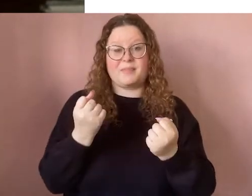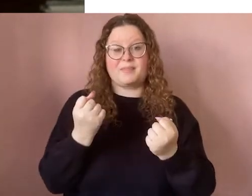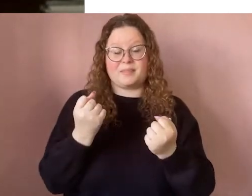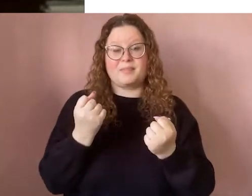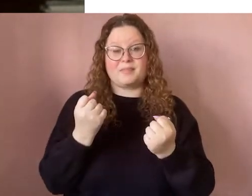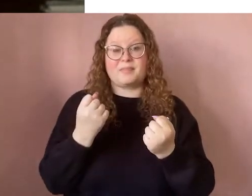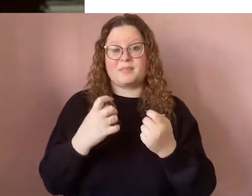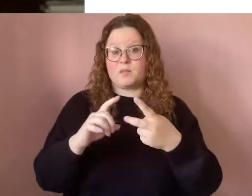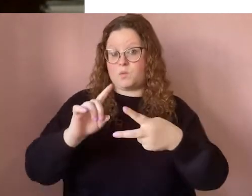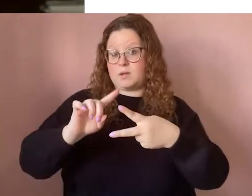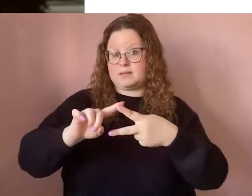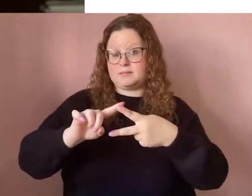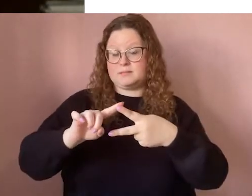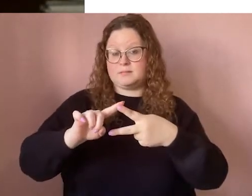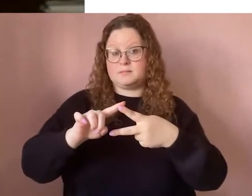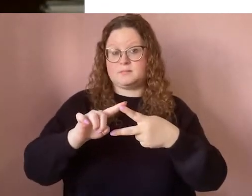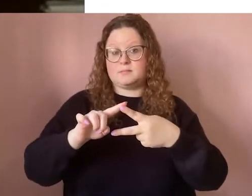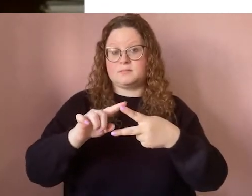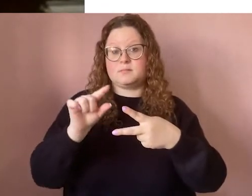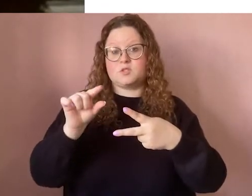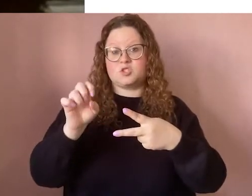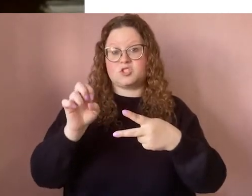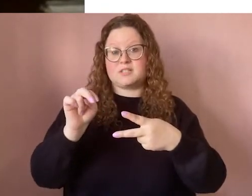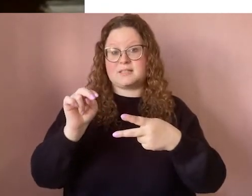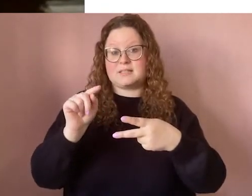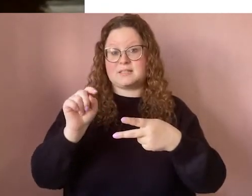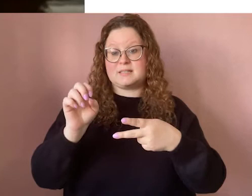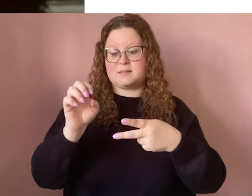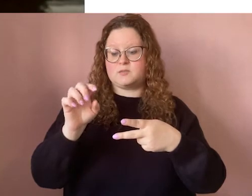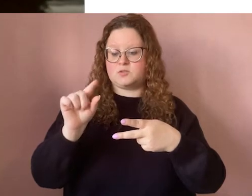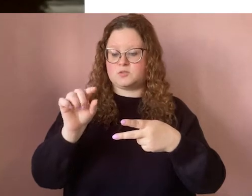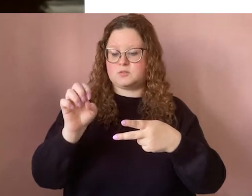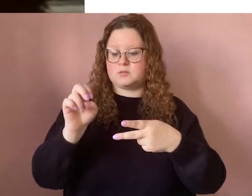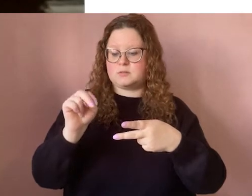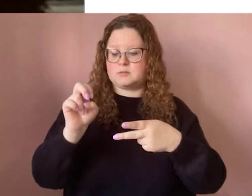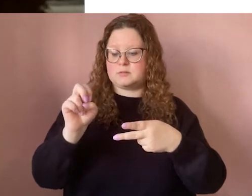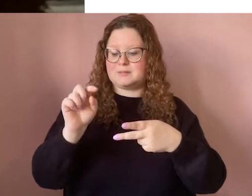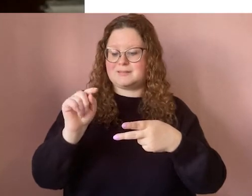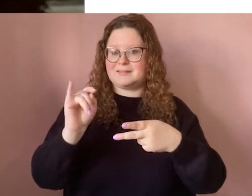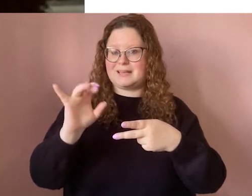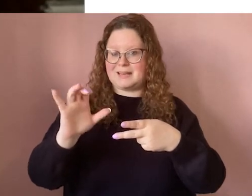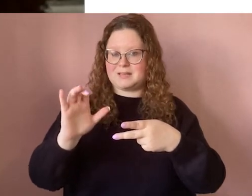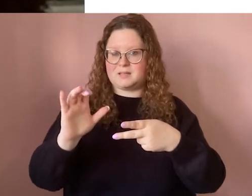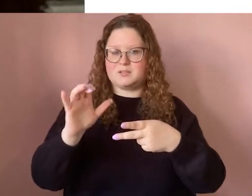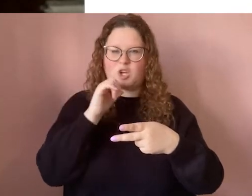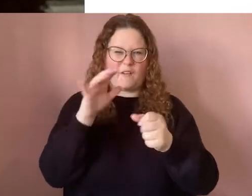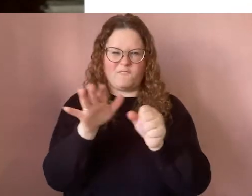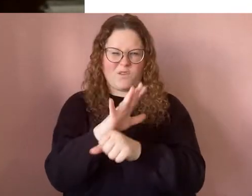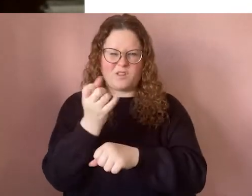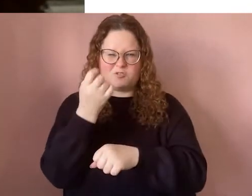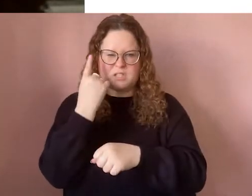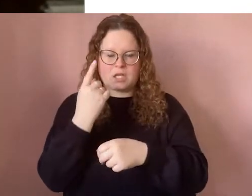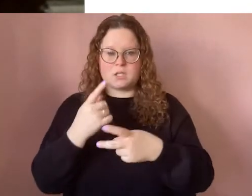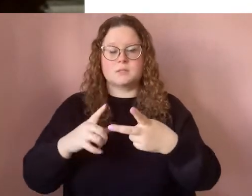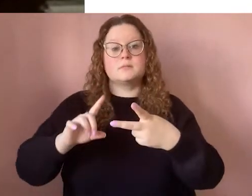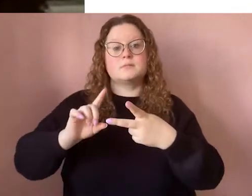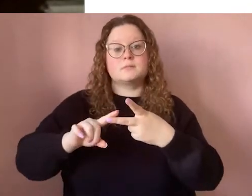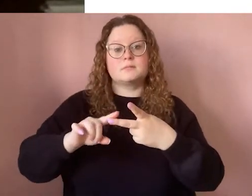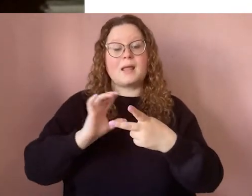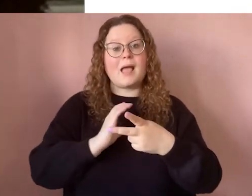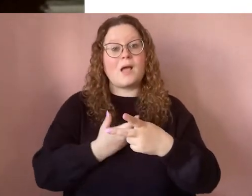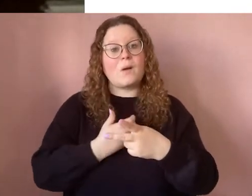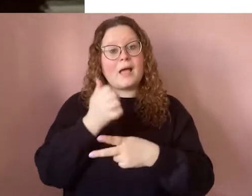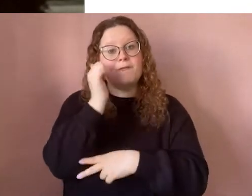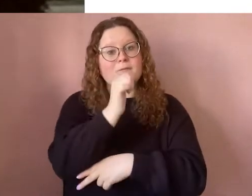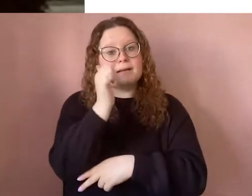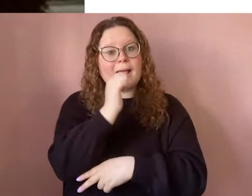One is a genetic dynamic, which we don't fully grasp. And the other are the lives and we live, the